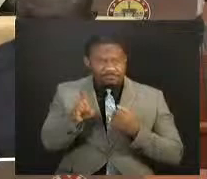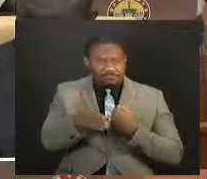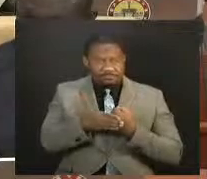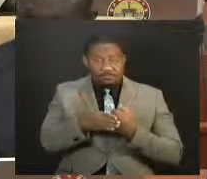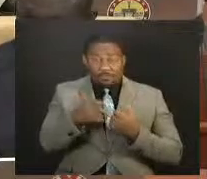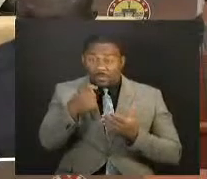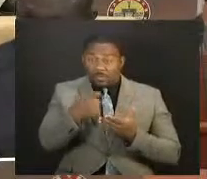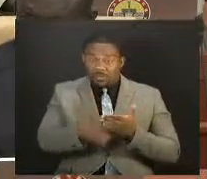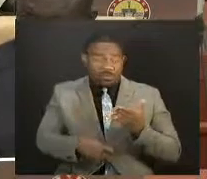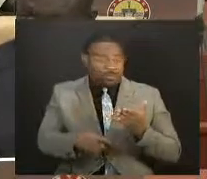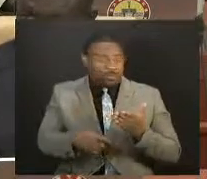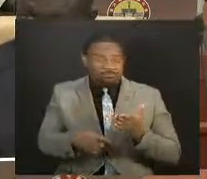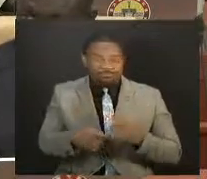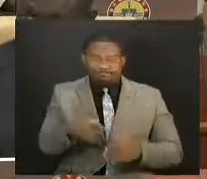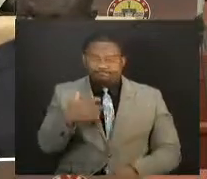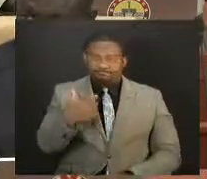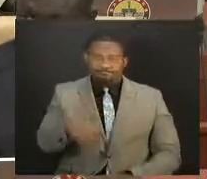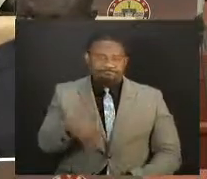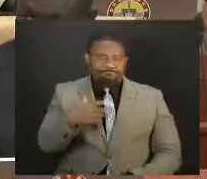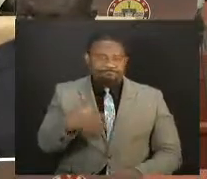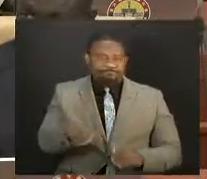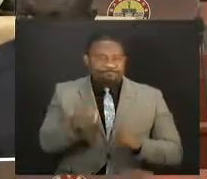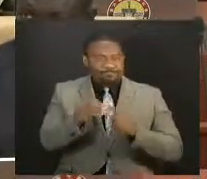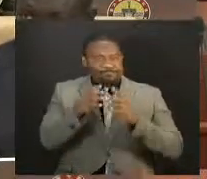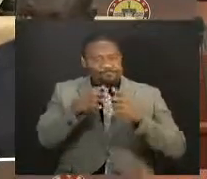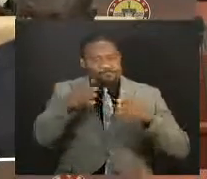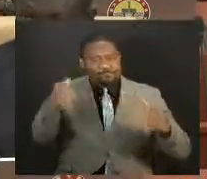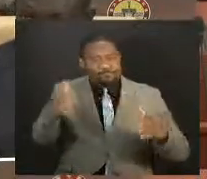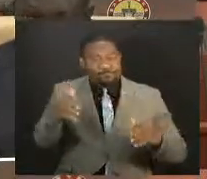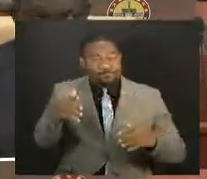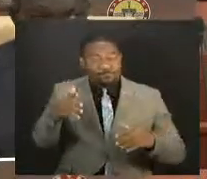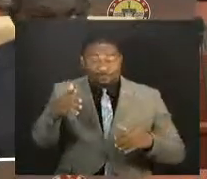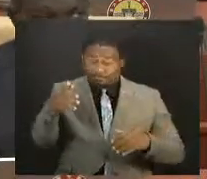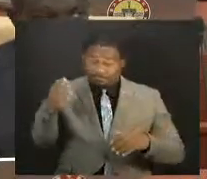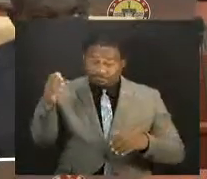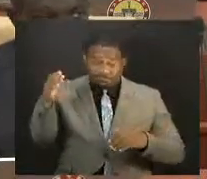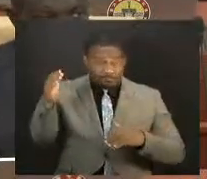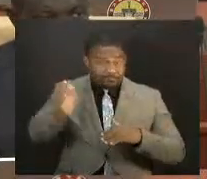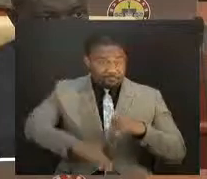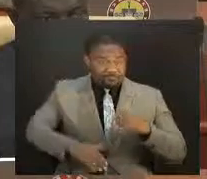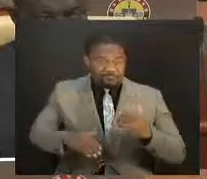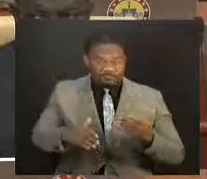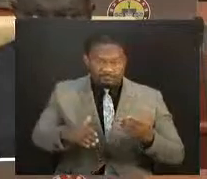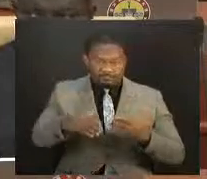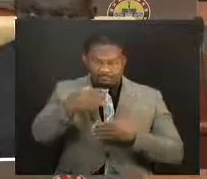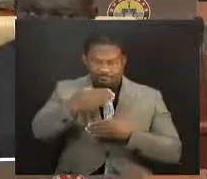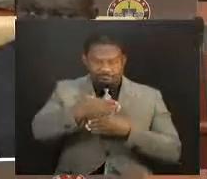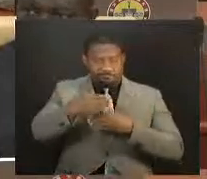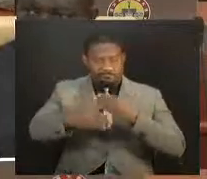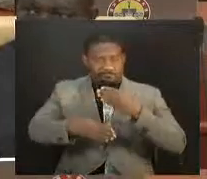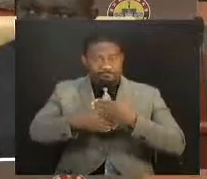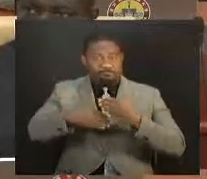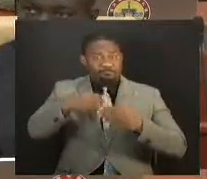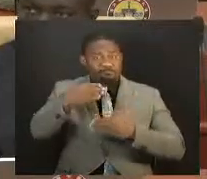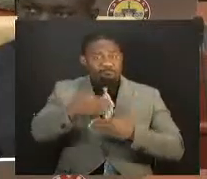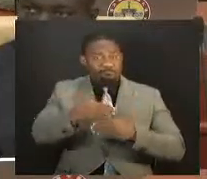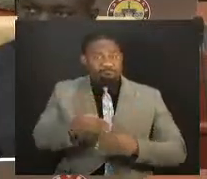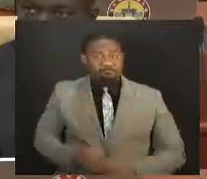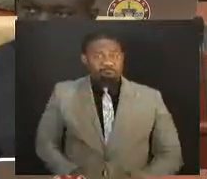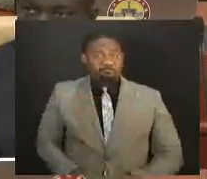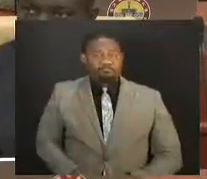it for security can be more expensive than the brick and mortar. So my question is,